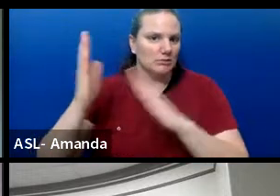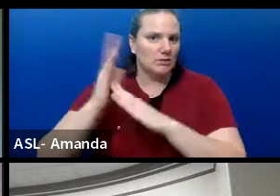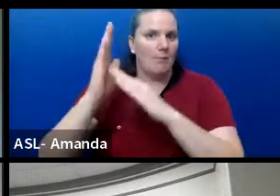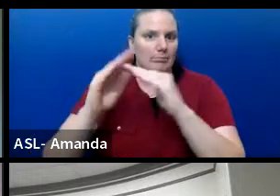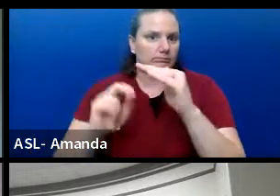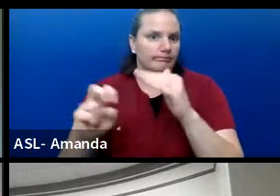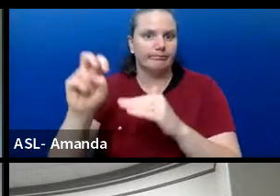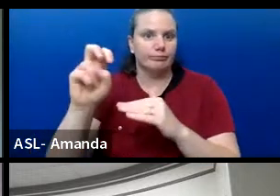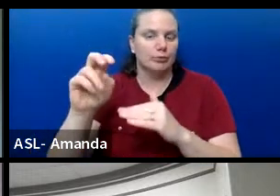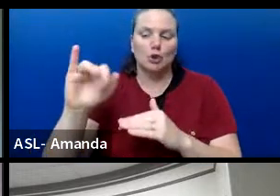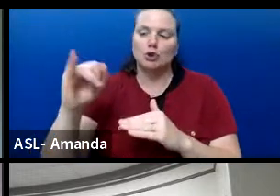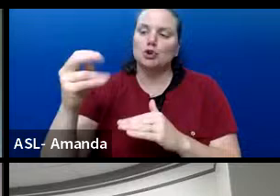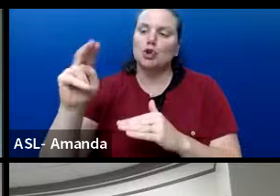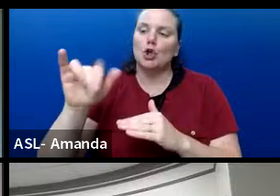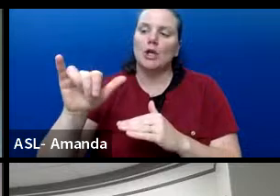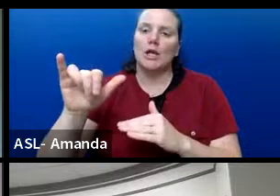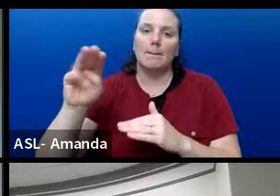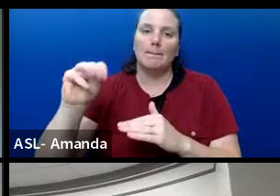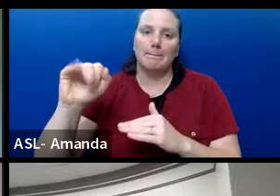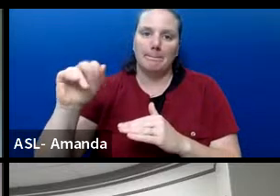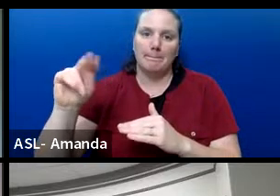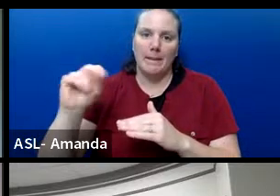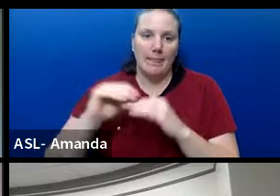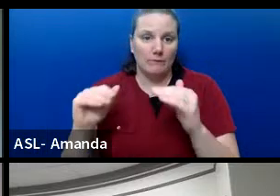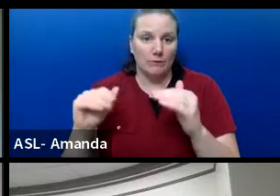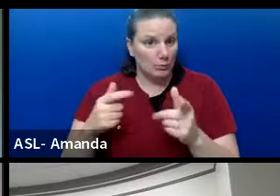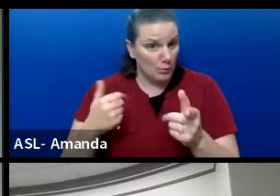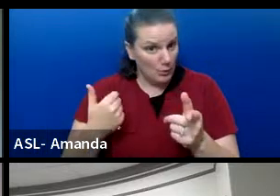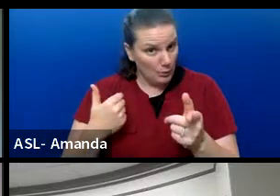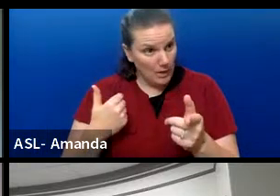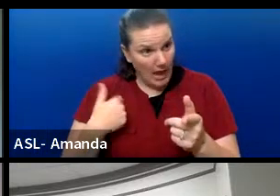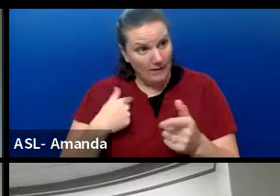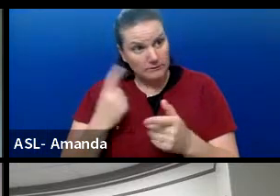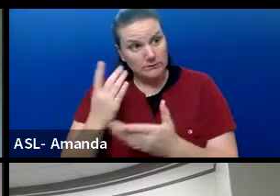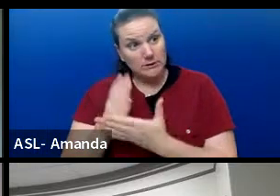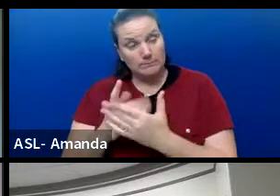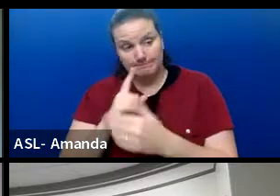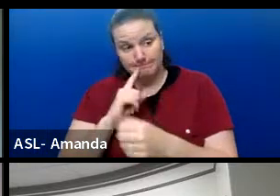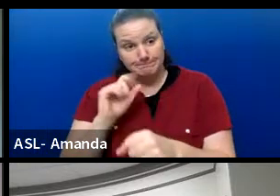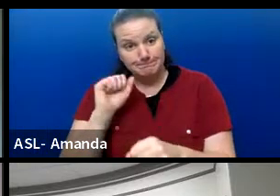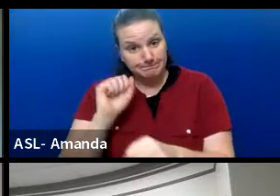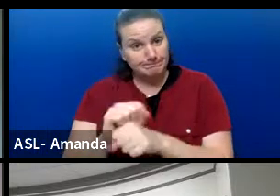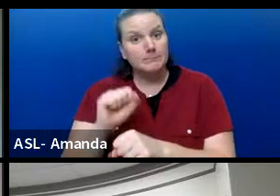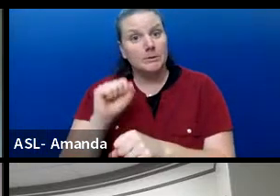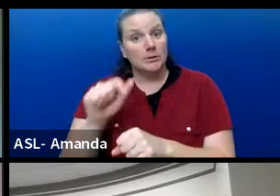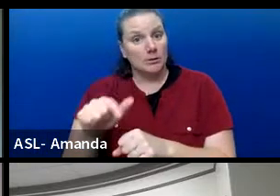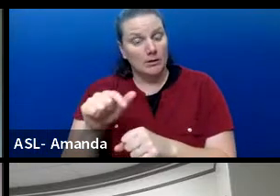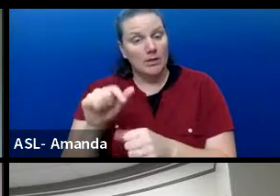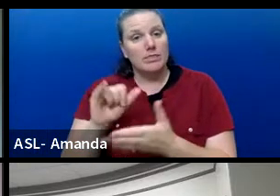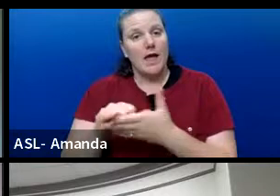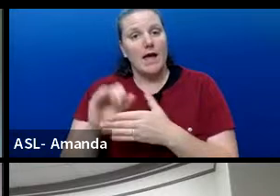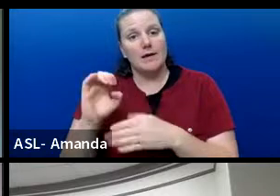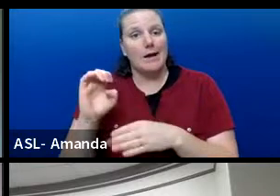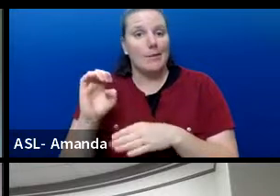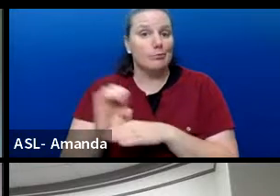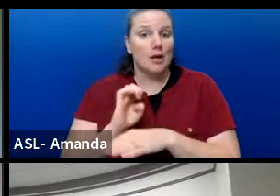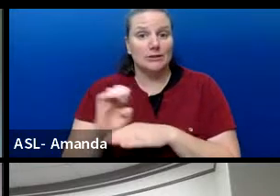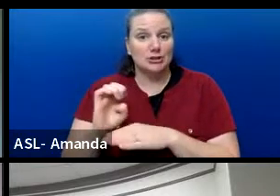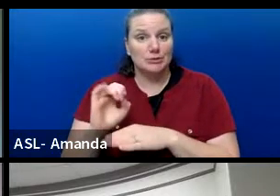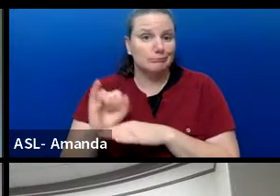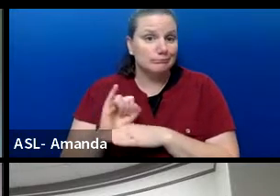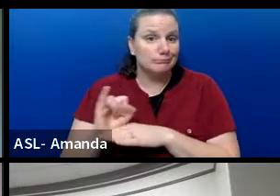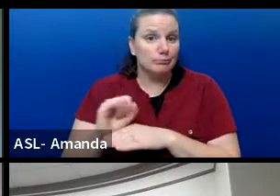Do we have some assurances in place that those apprenticeship programs